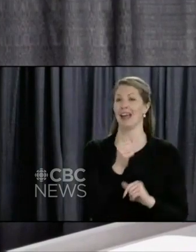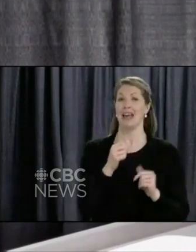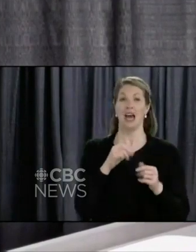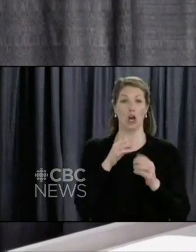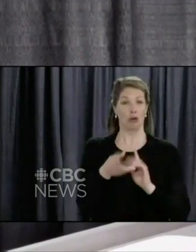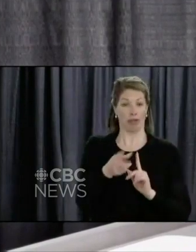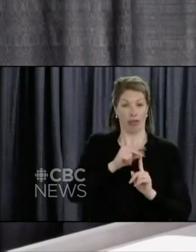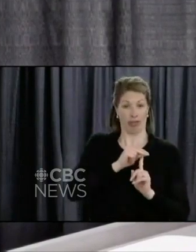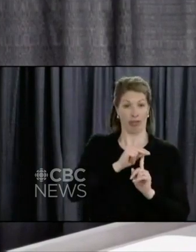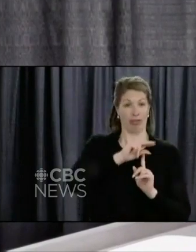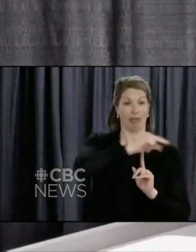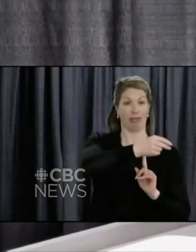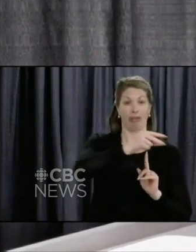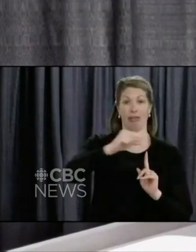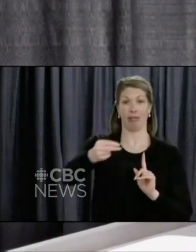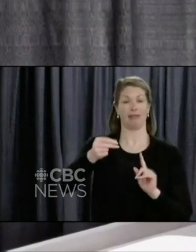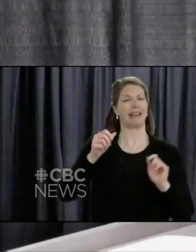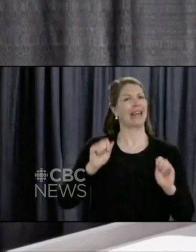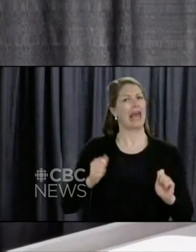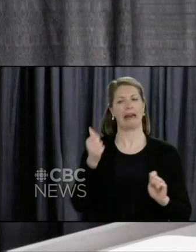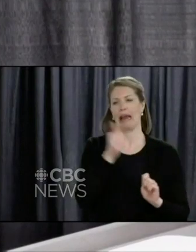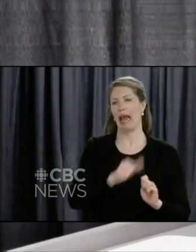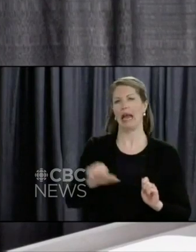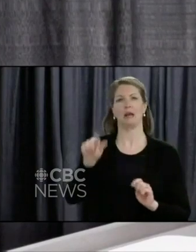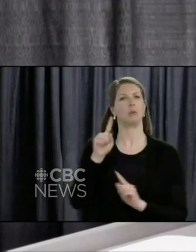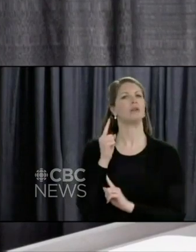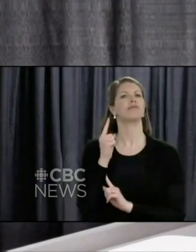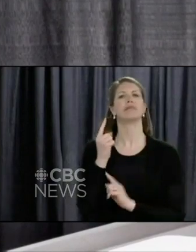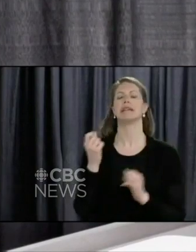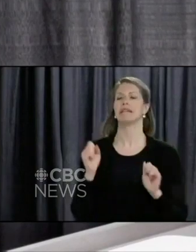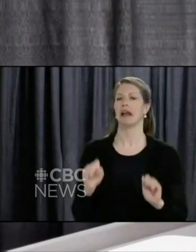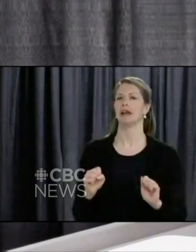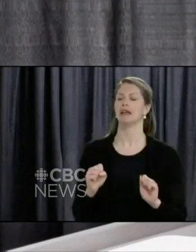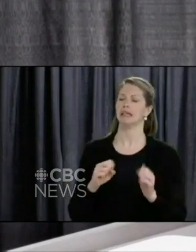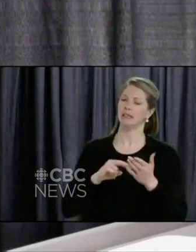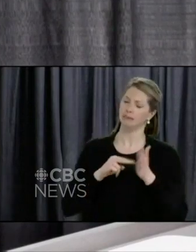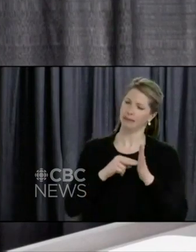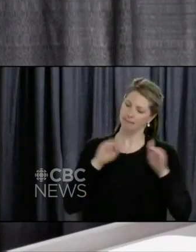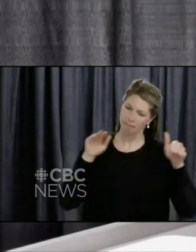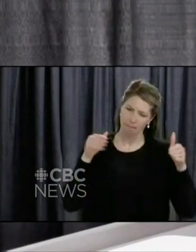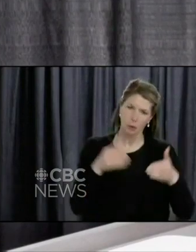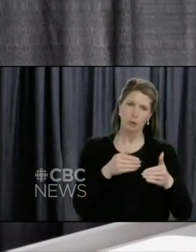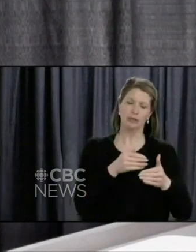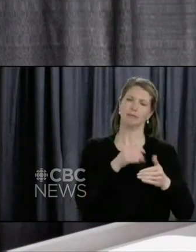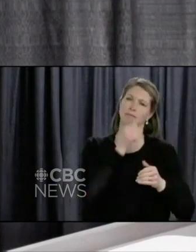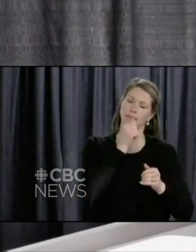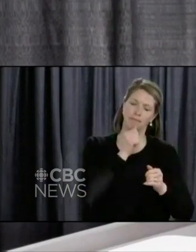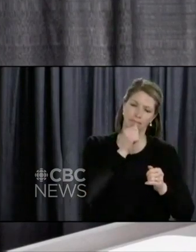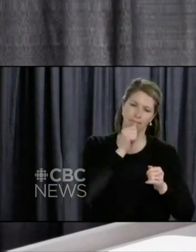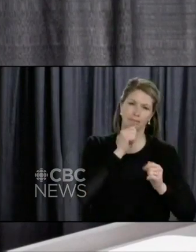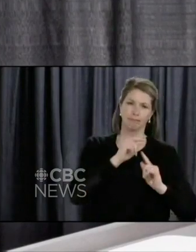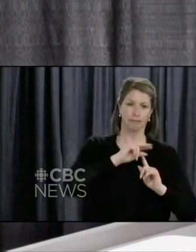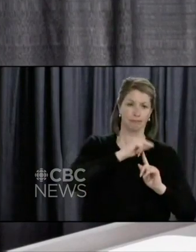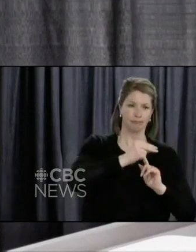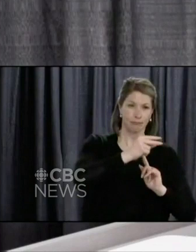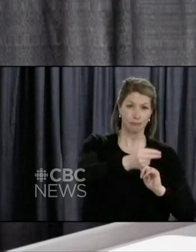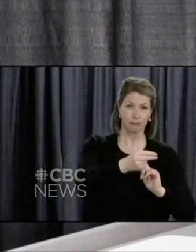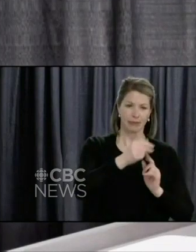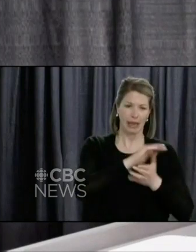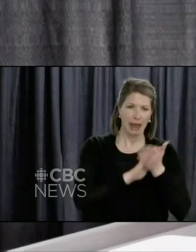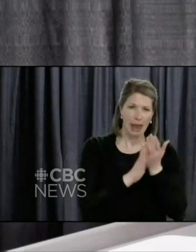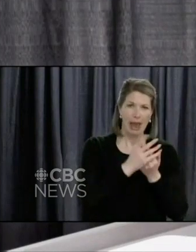quickly. Despite the low number of cases we have recently experienced, we must continue to focus on preventing further transmission